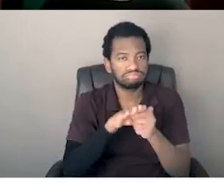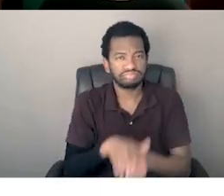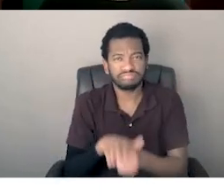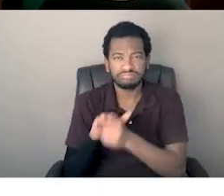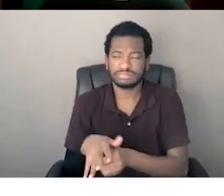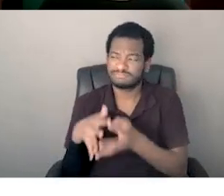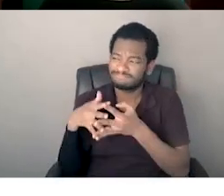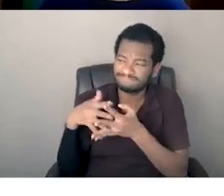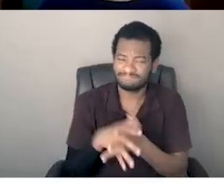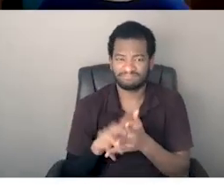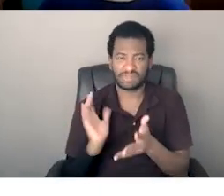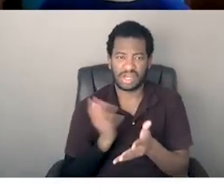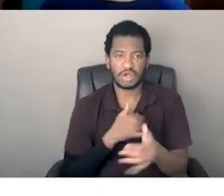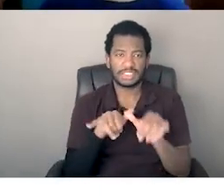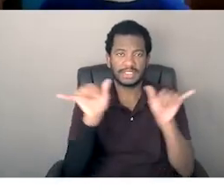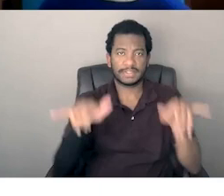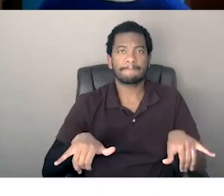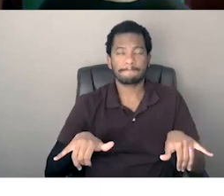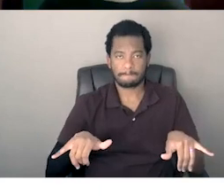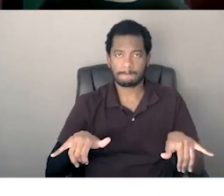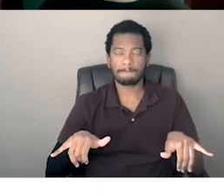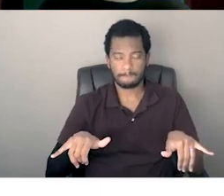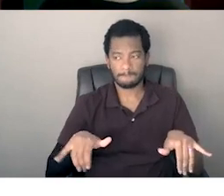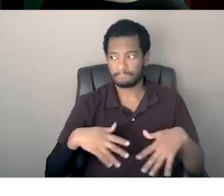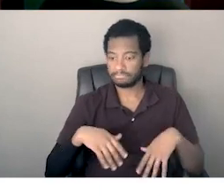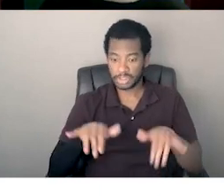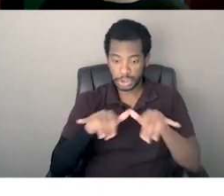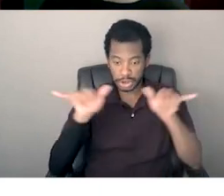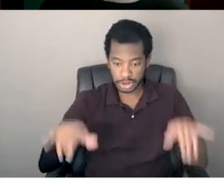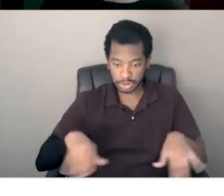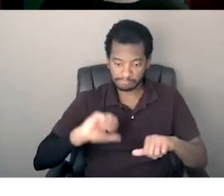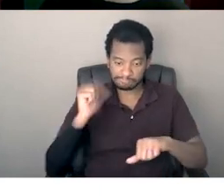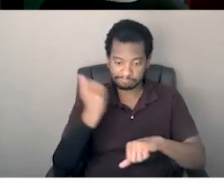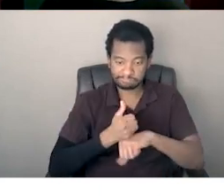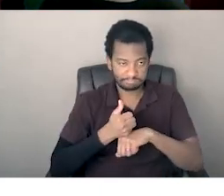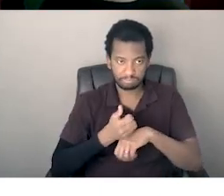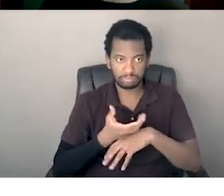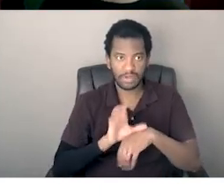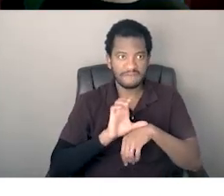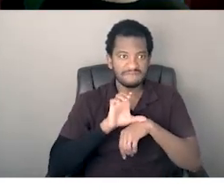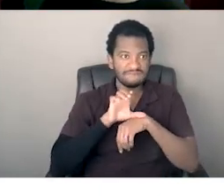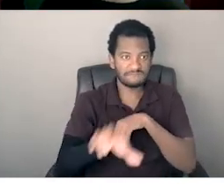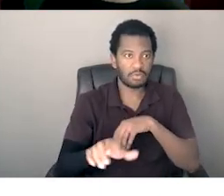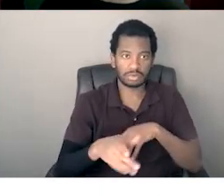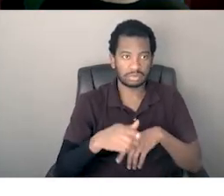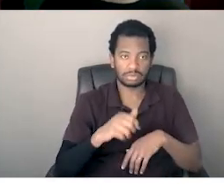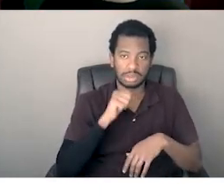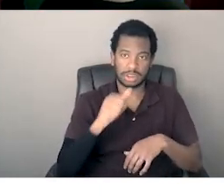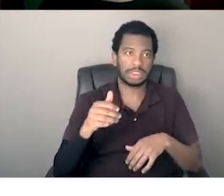systems. These systems that we're in force unsustainable trade-offs for people in the name of